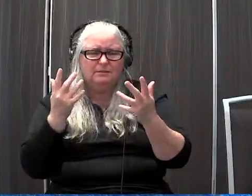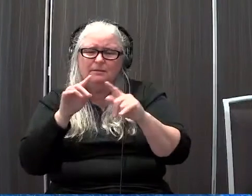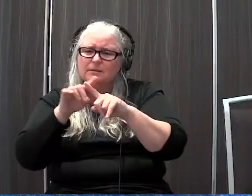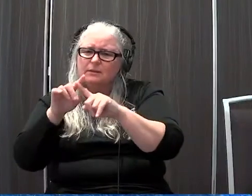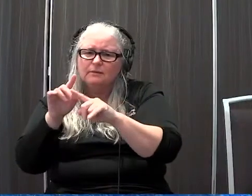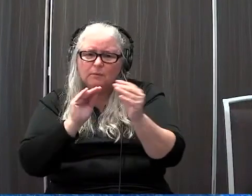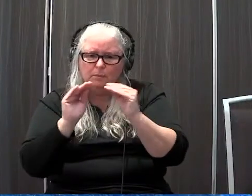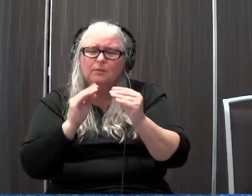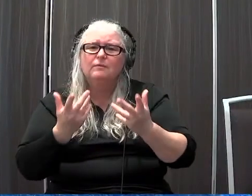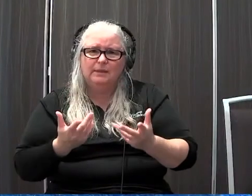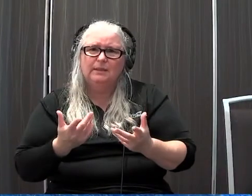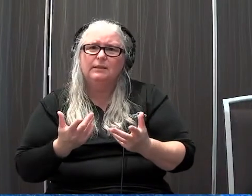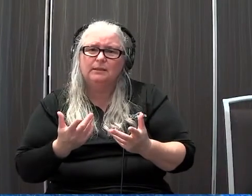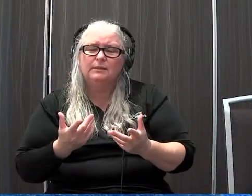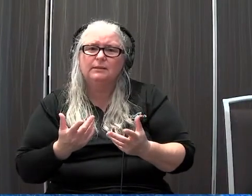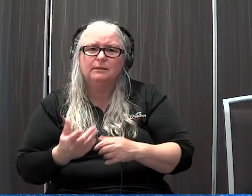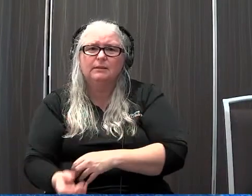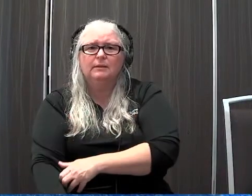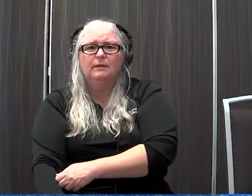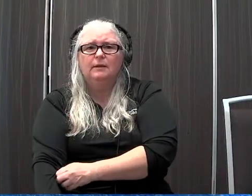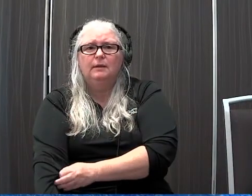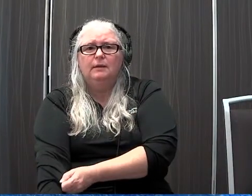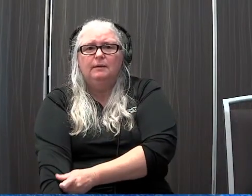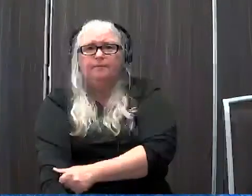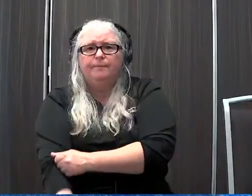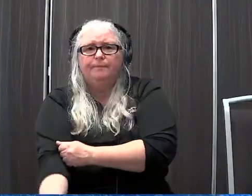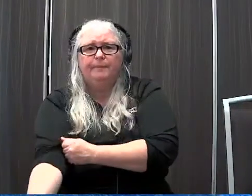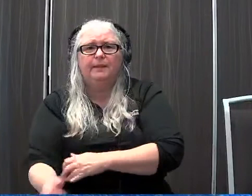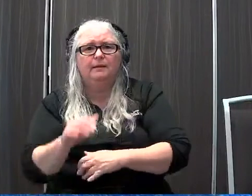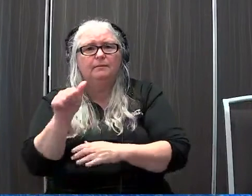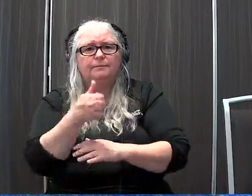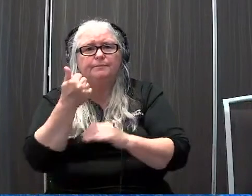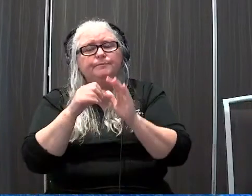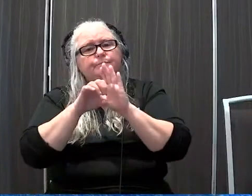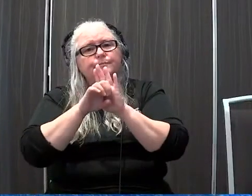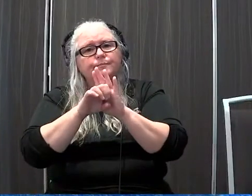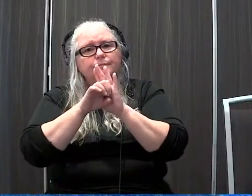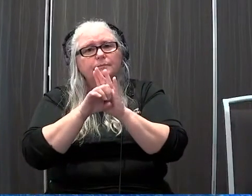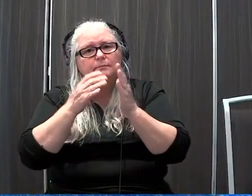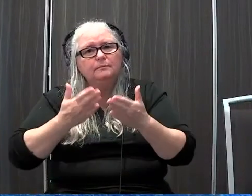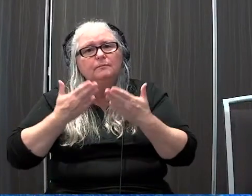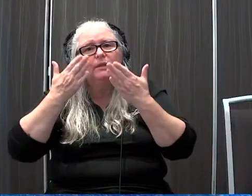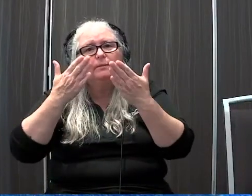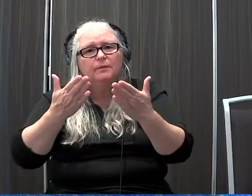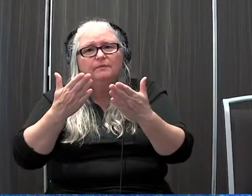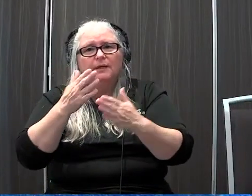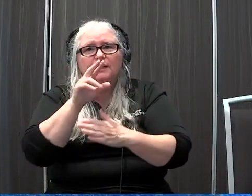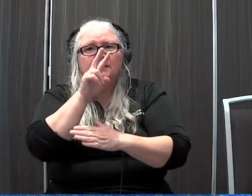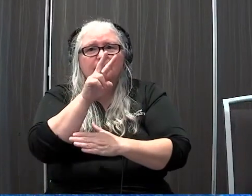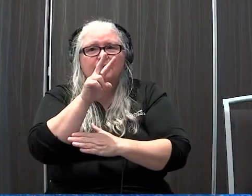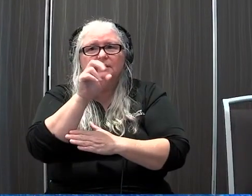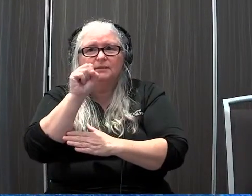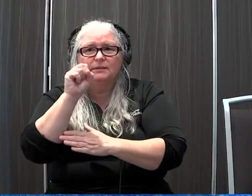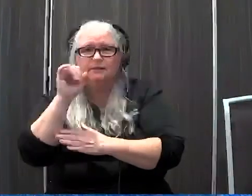positions. And some other examples of strategies and accommodations are going to be providing the vestibular system